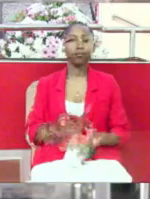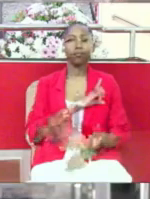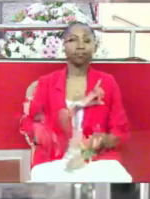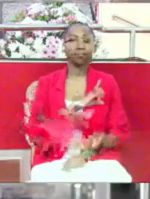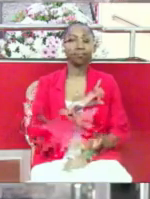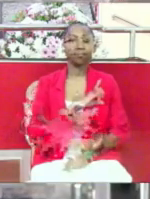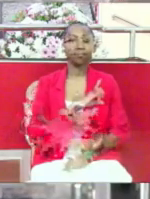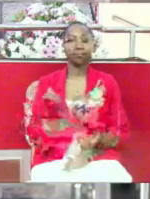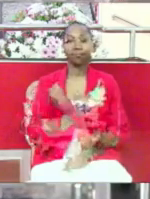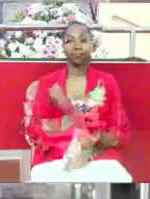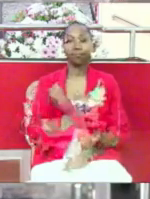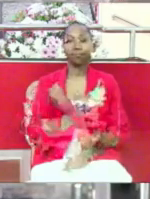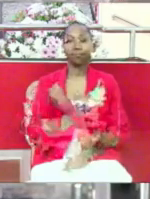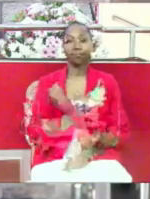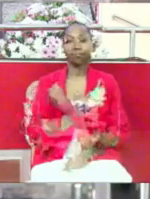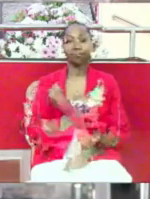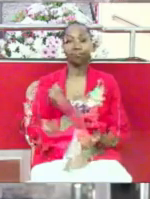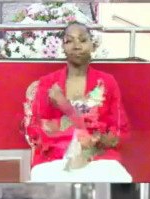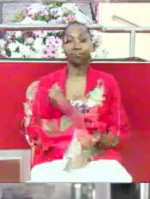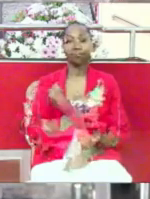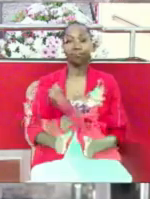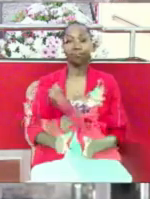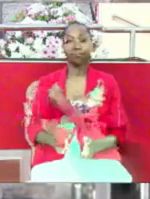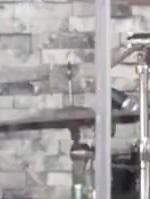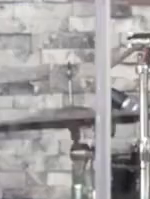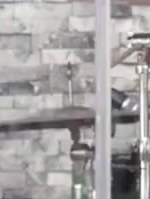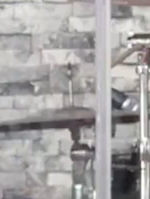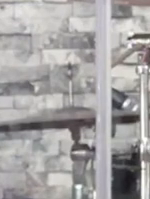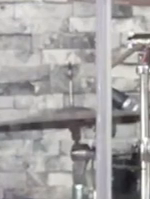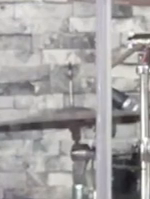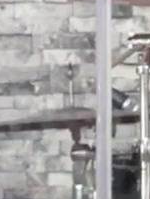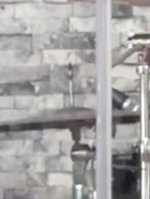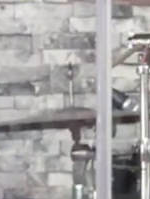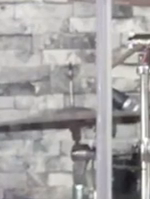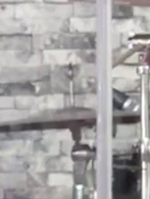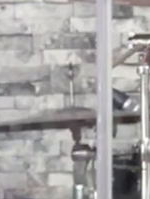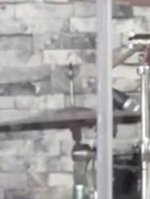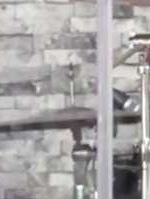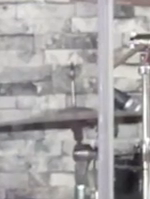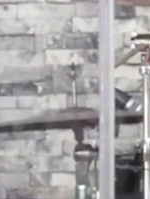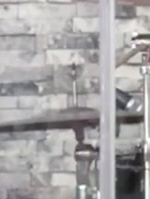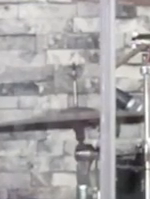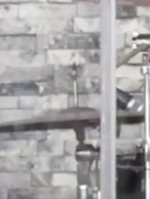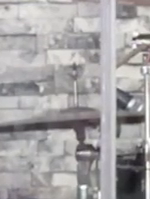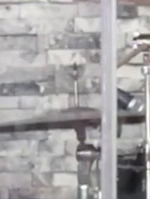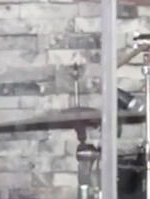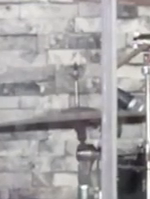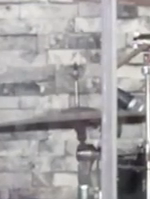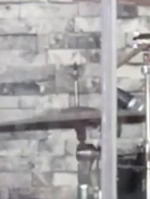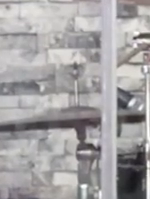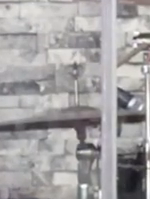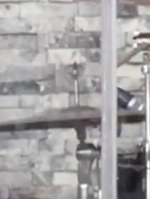the palms. Jambo la pili kuhusu kupeperusha mitende. Victory. Ilikuwa ni ushindi. So laying down palm branches. Na hivyo